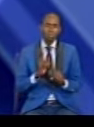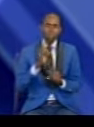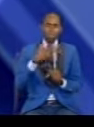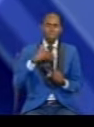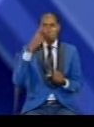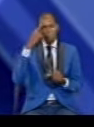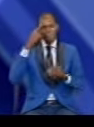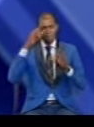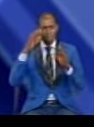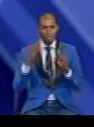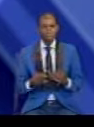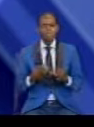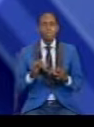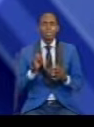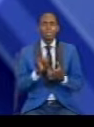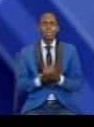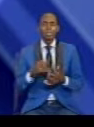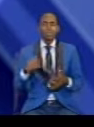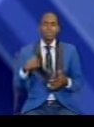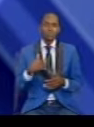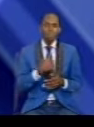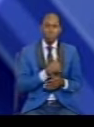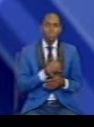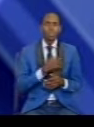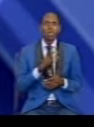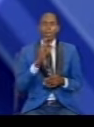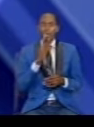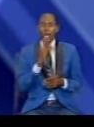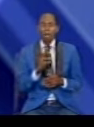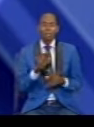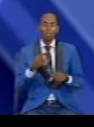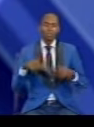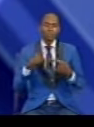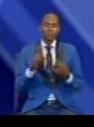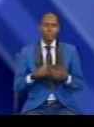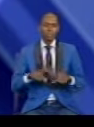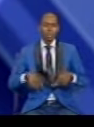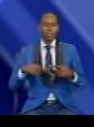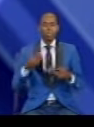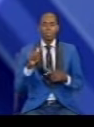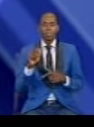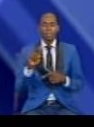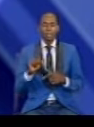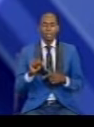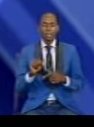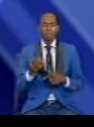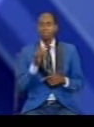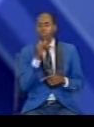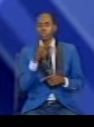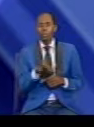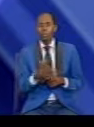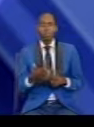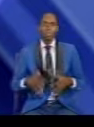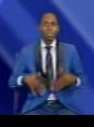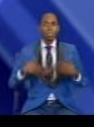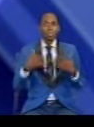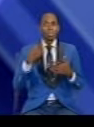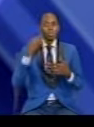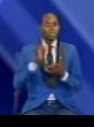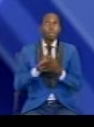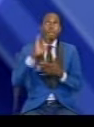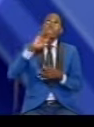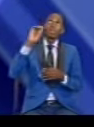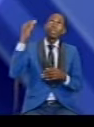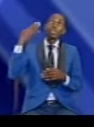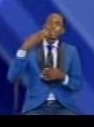our mind that we are going to live an uncompromising life, because great and wonderful and the